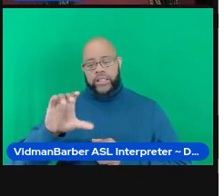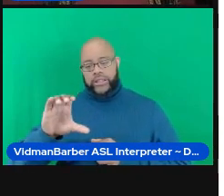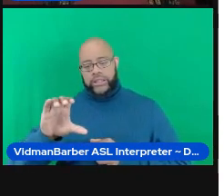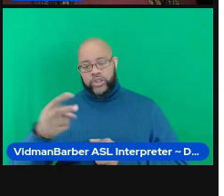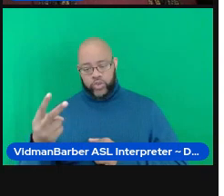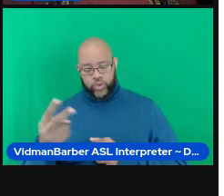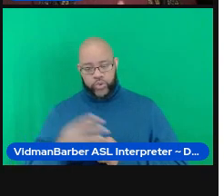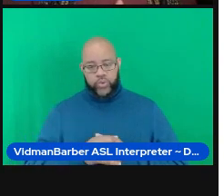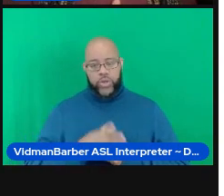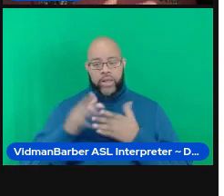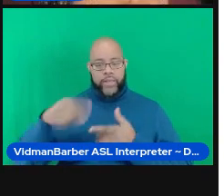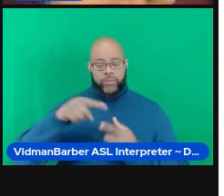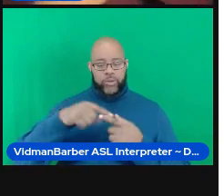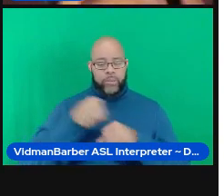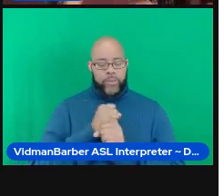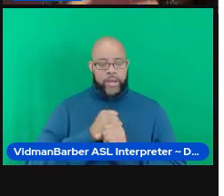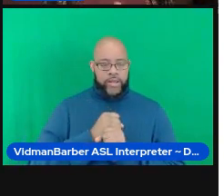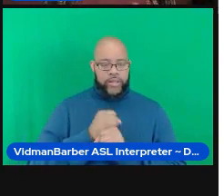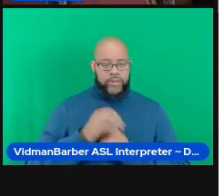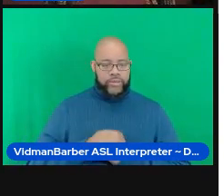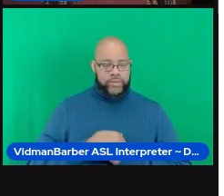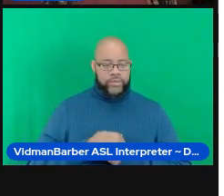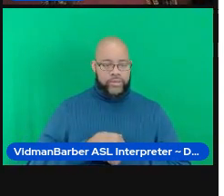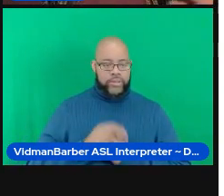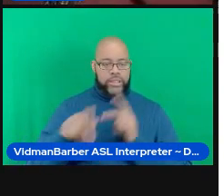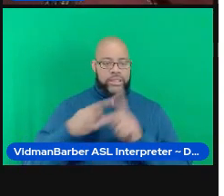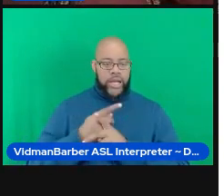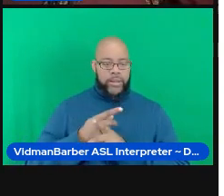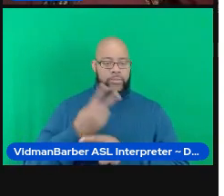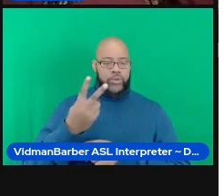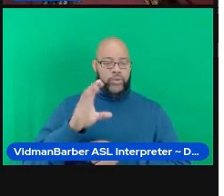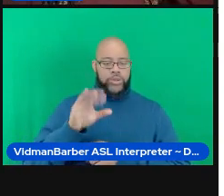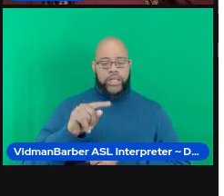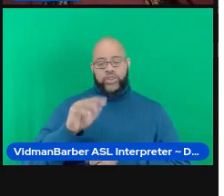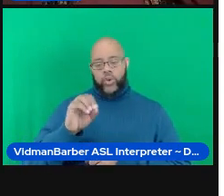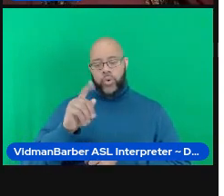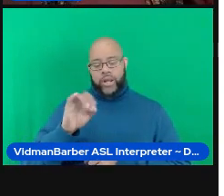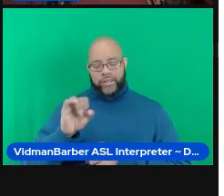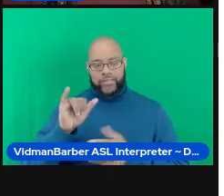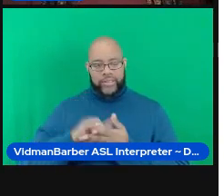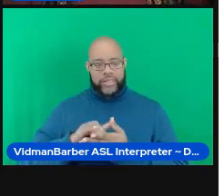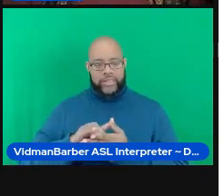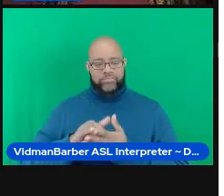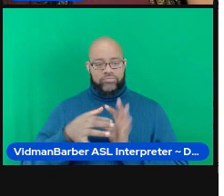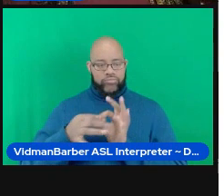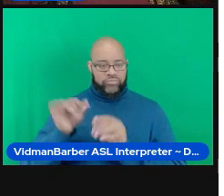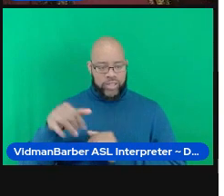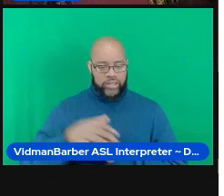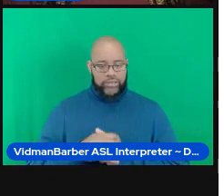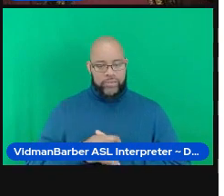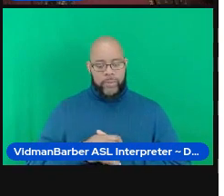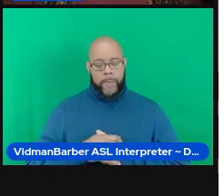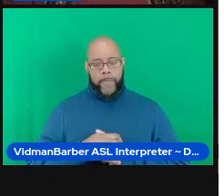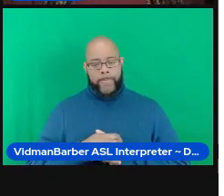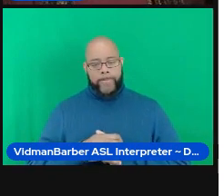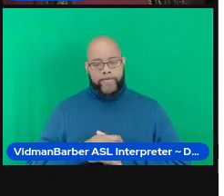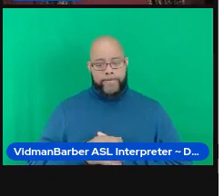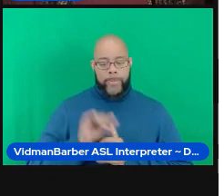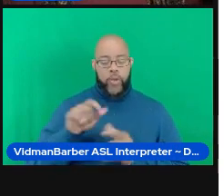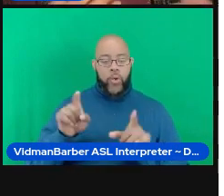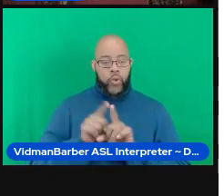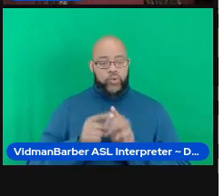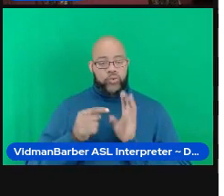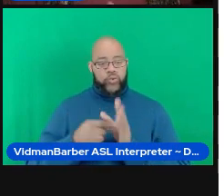them to create or make type 2 cytokines, such as those listed here. STAT6 is also implicated